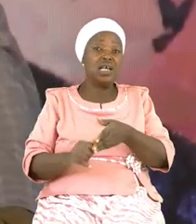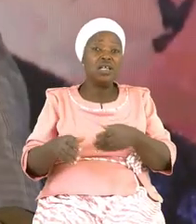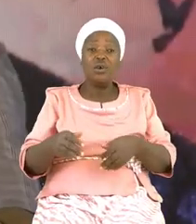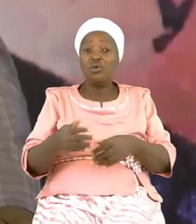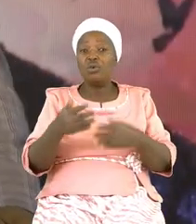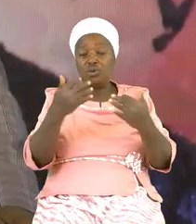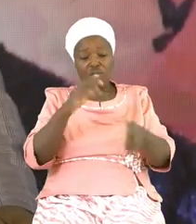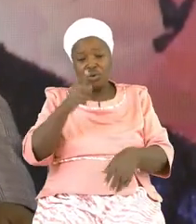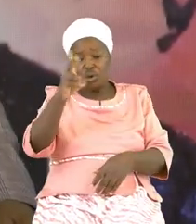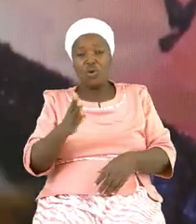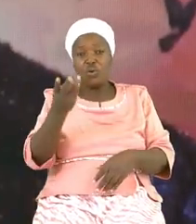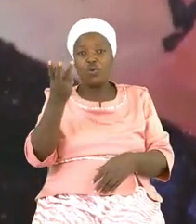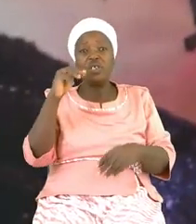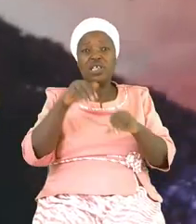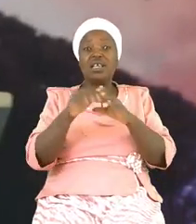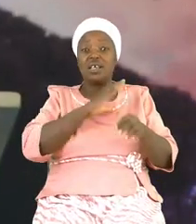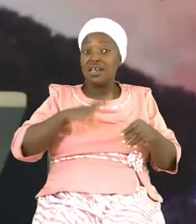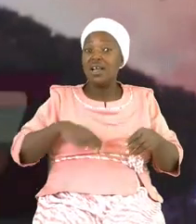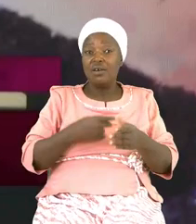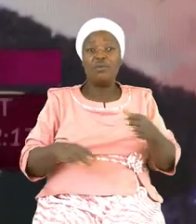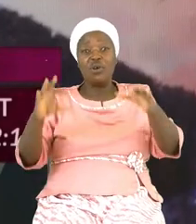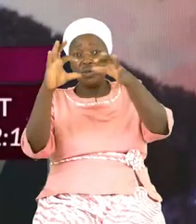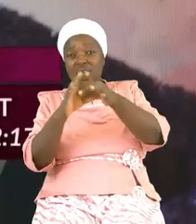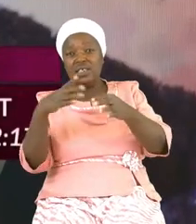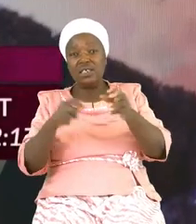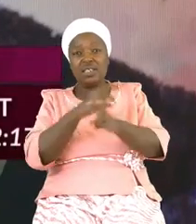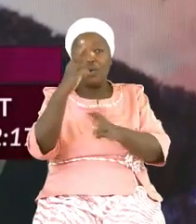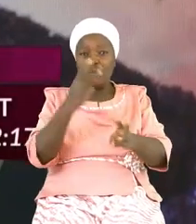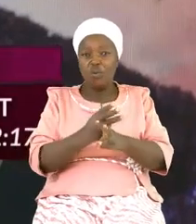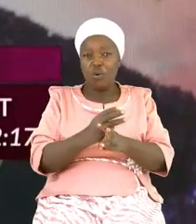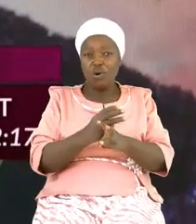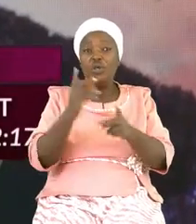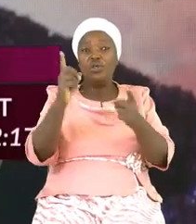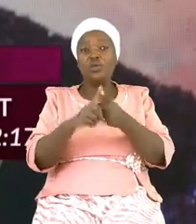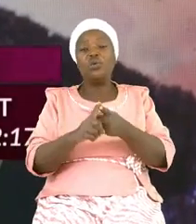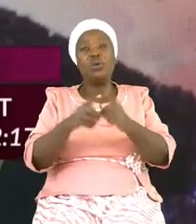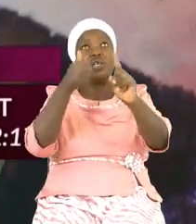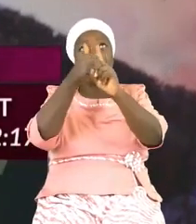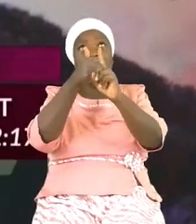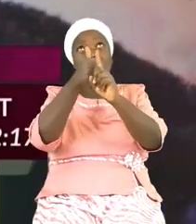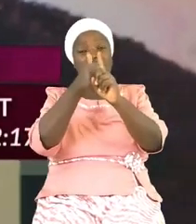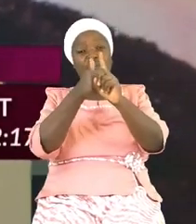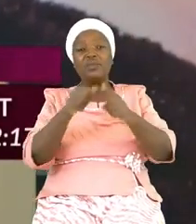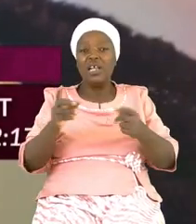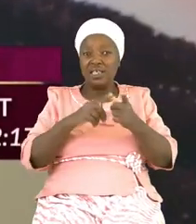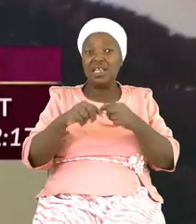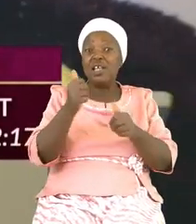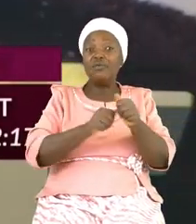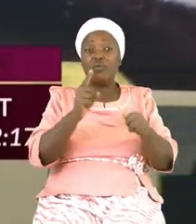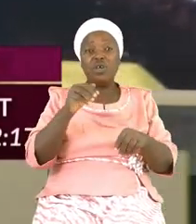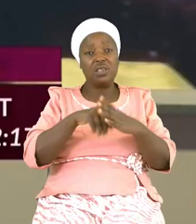Christ, reconciling the world unto himself. Everyone in the world, there's